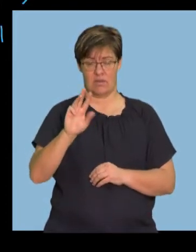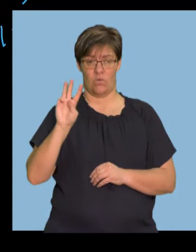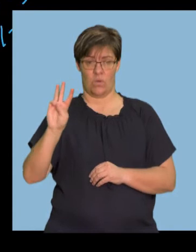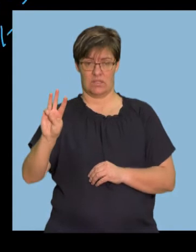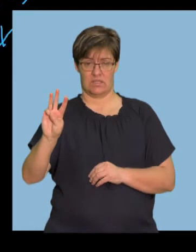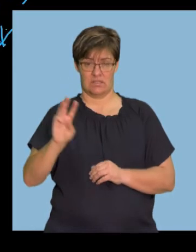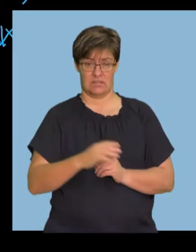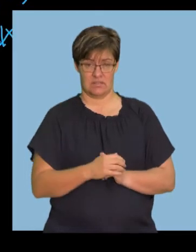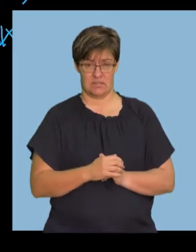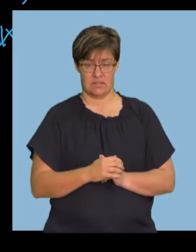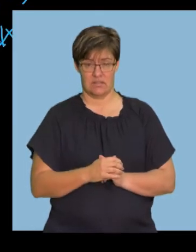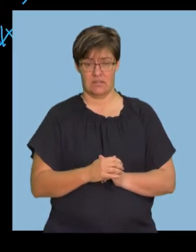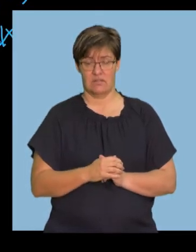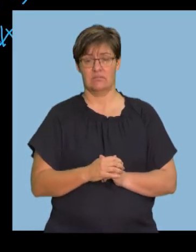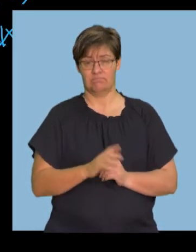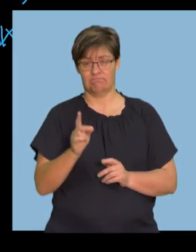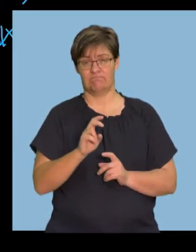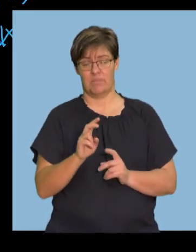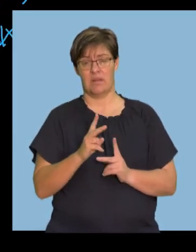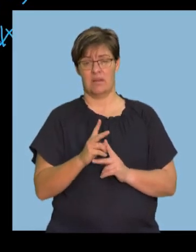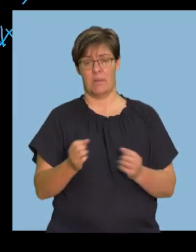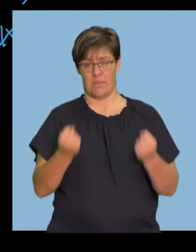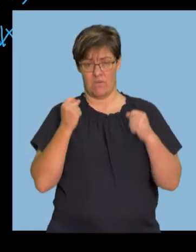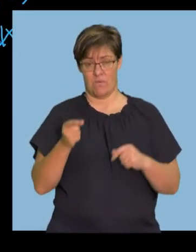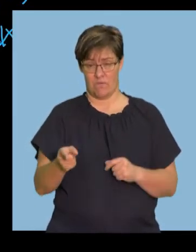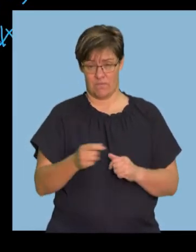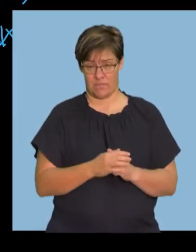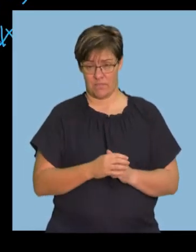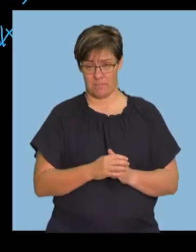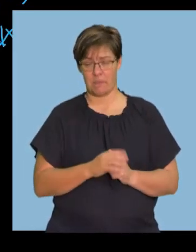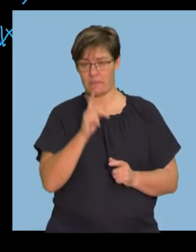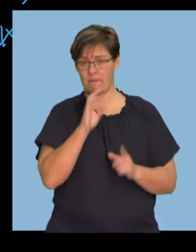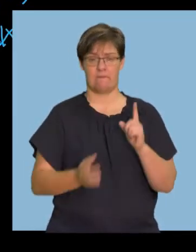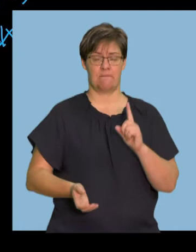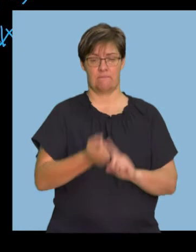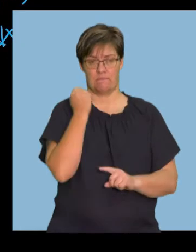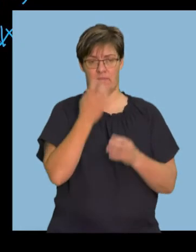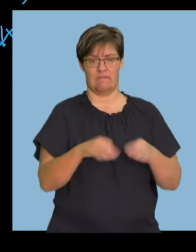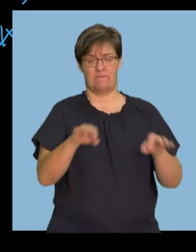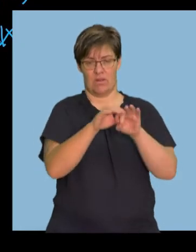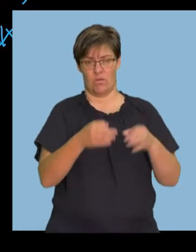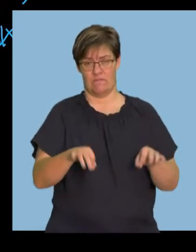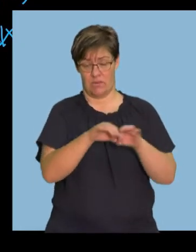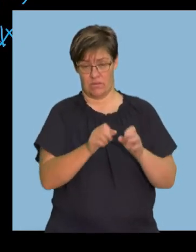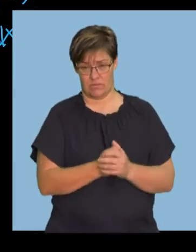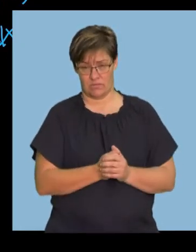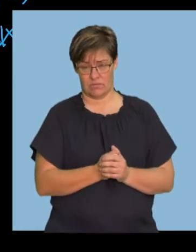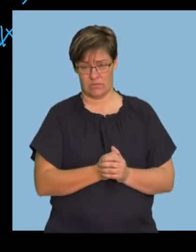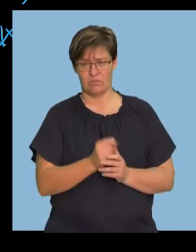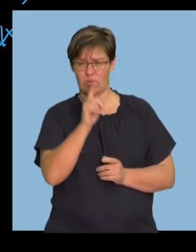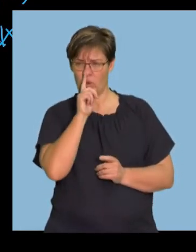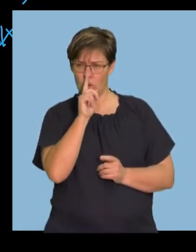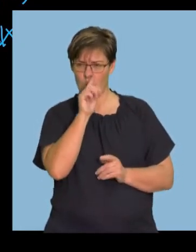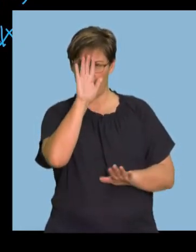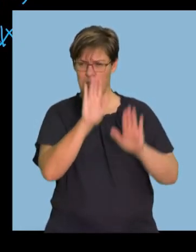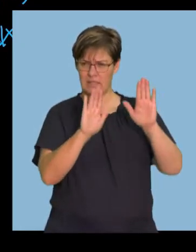0.9 watts, okay? That's the power, okay? So this is how we managed to obtain these values. Now, if we look at